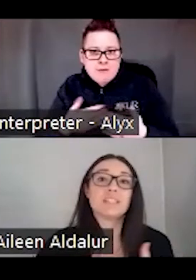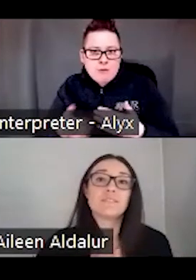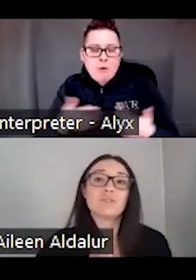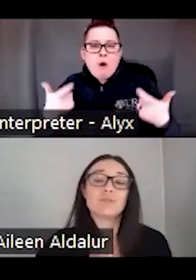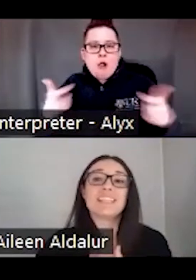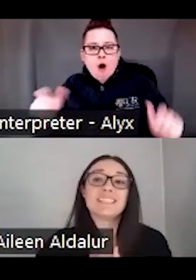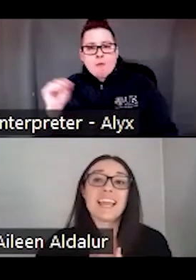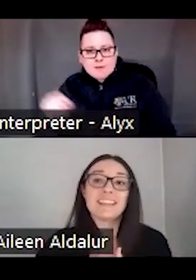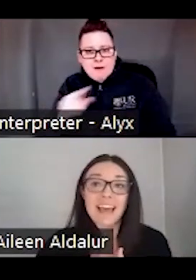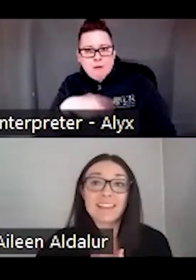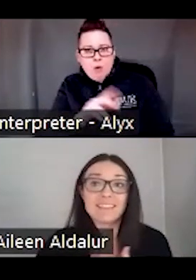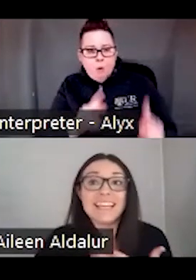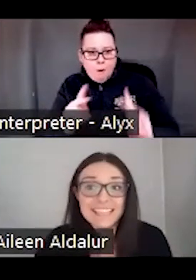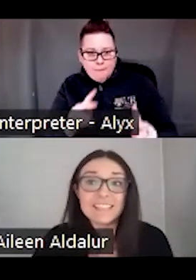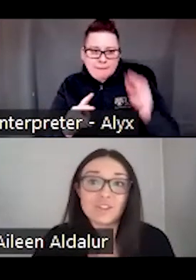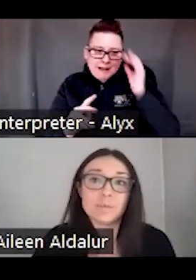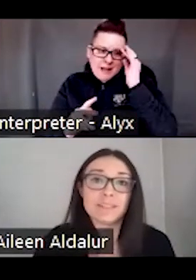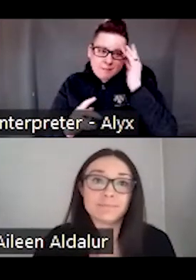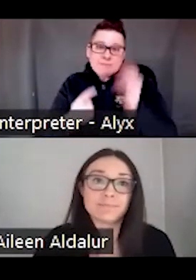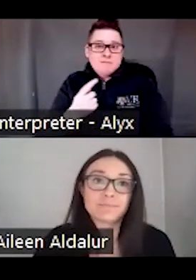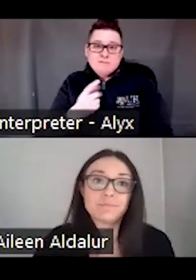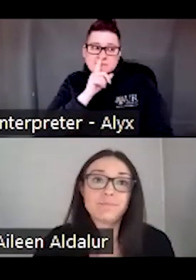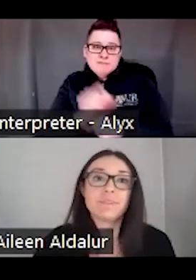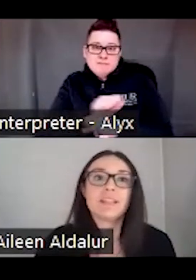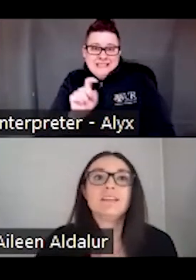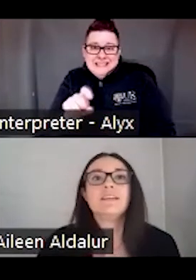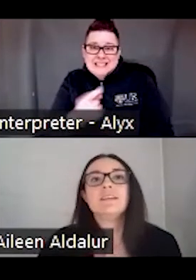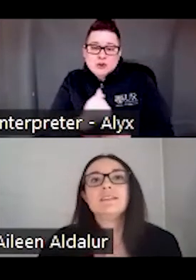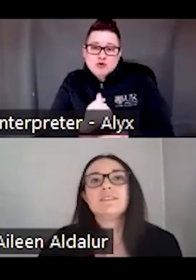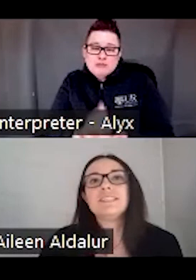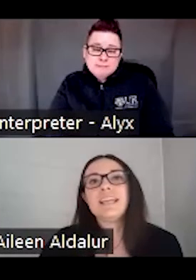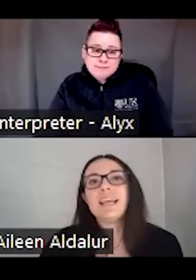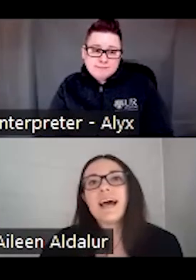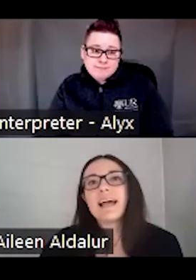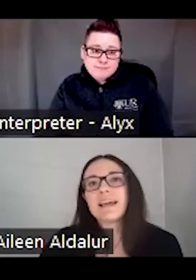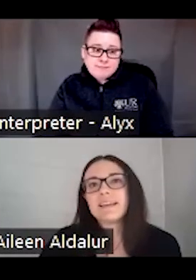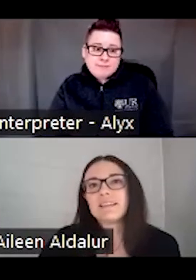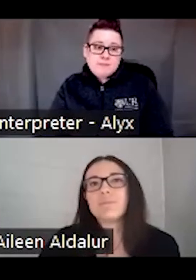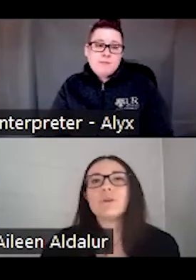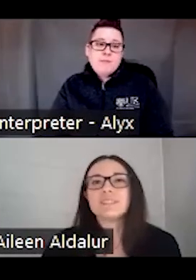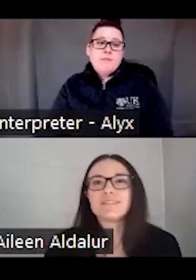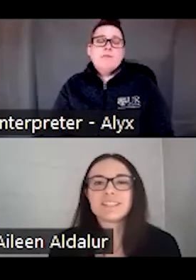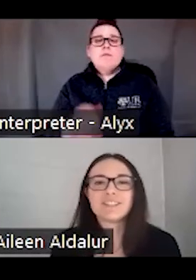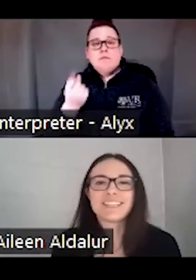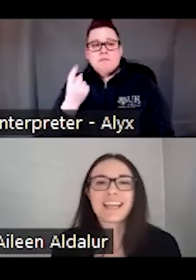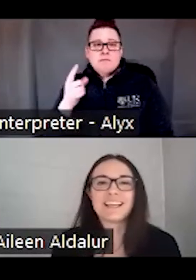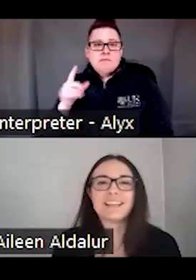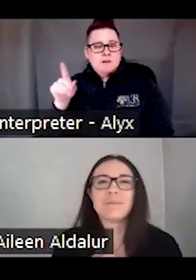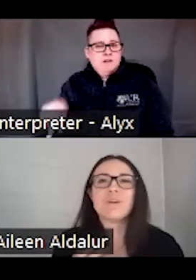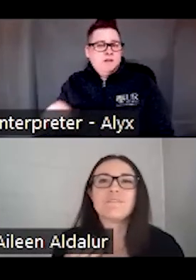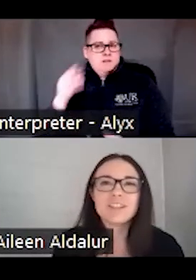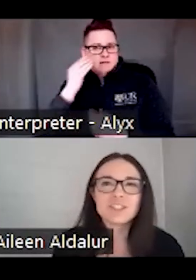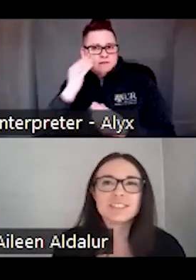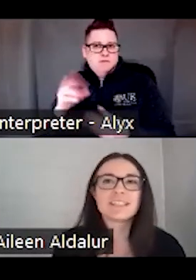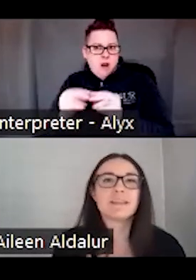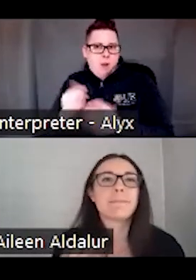of those individuals indicated that they needed treatment. So these data highlight the importance of us understanding